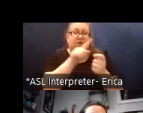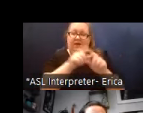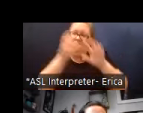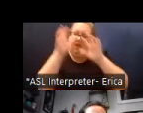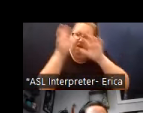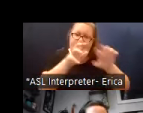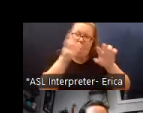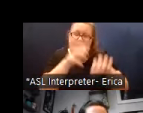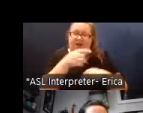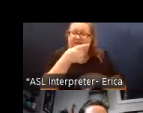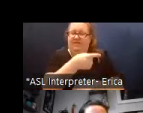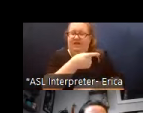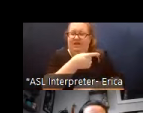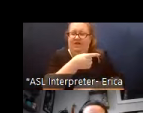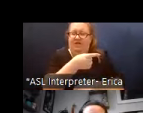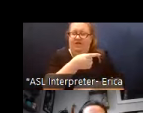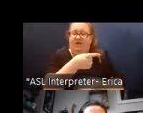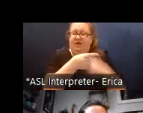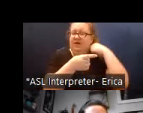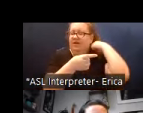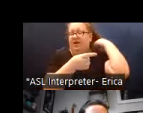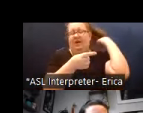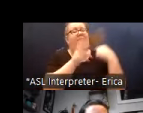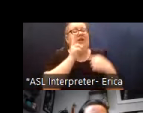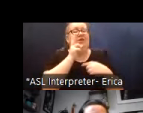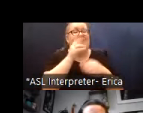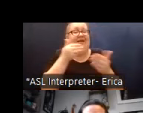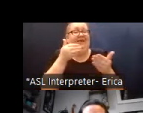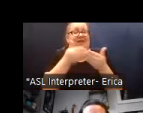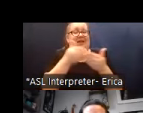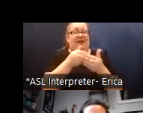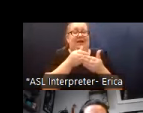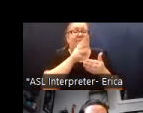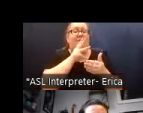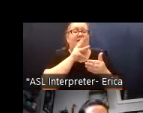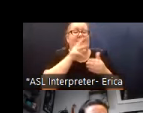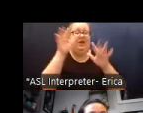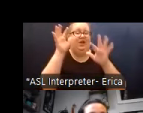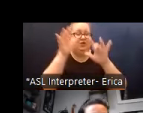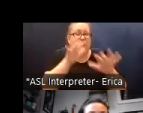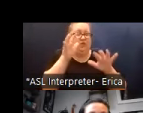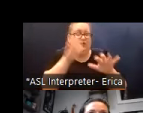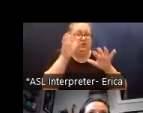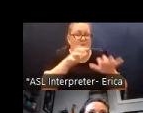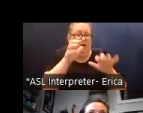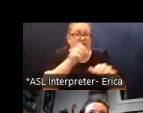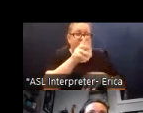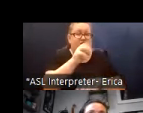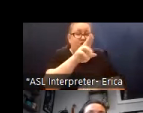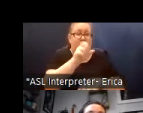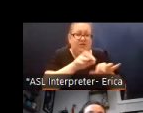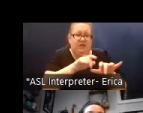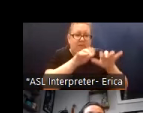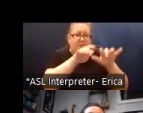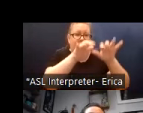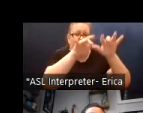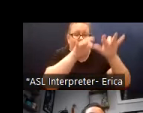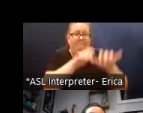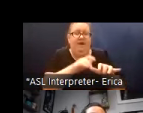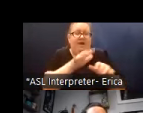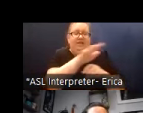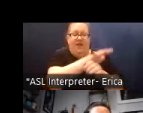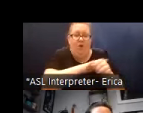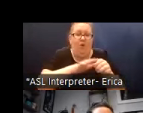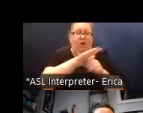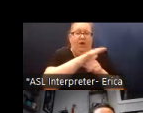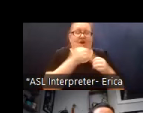could see like nearby the storm sewers, like they were literally like bubbling up, and so that whole area had